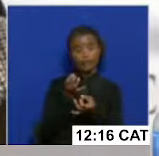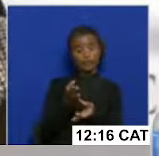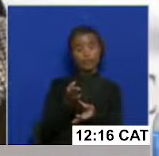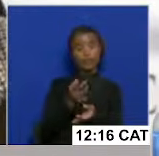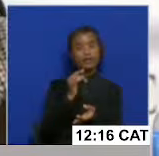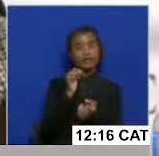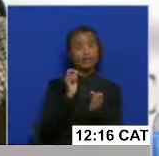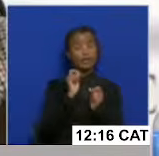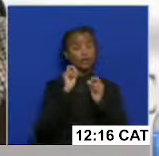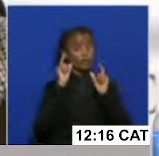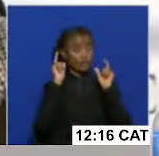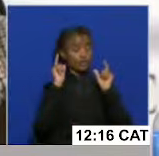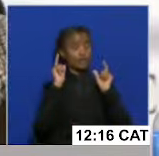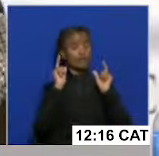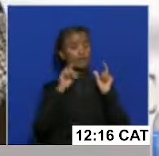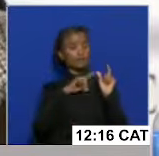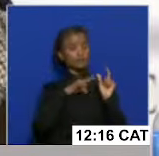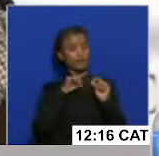the investigation, right?